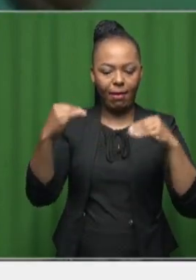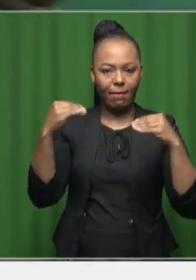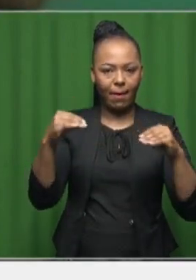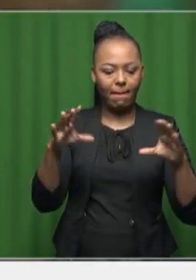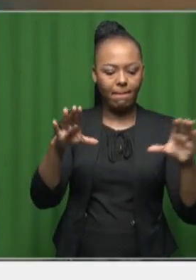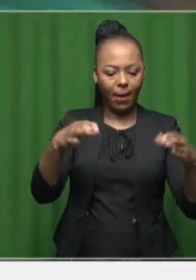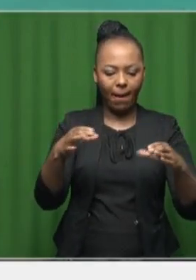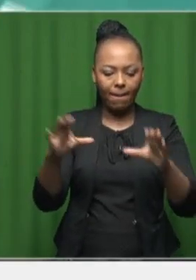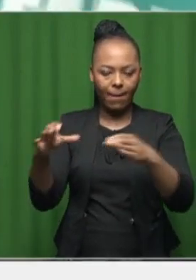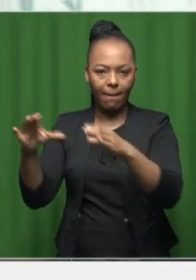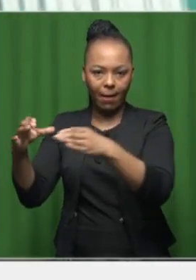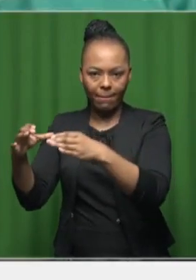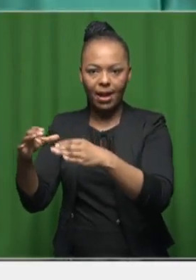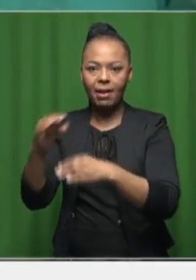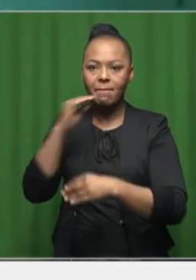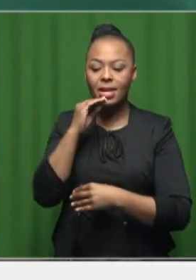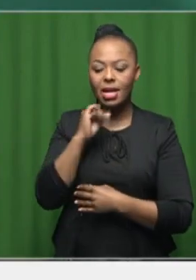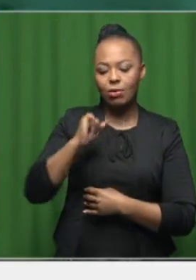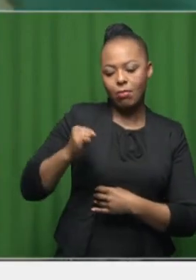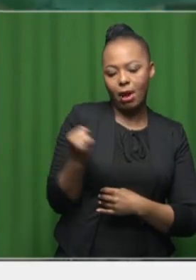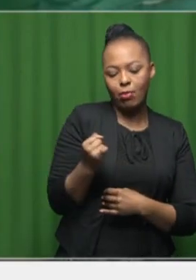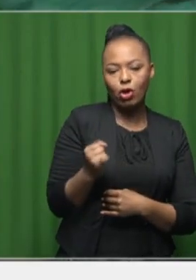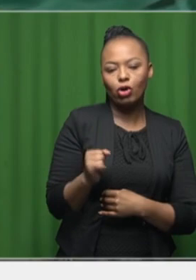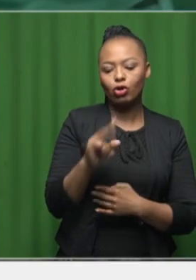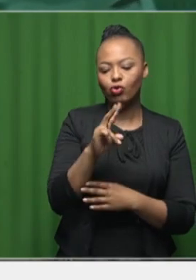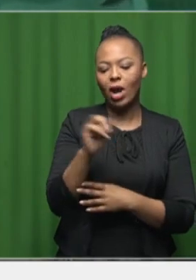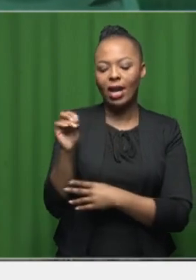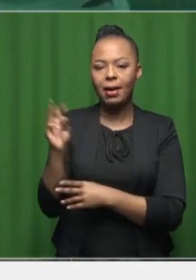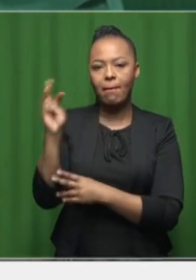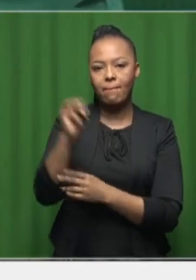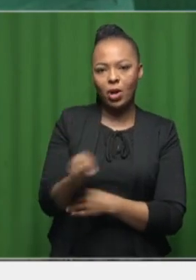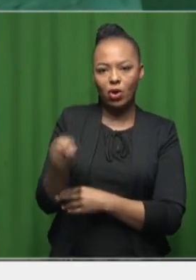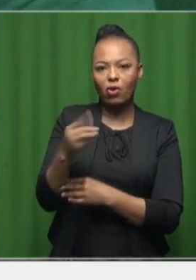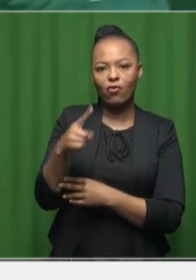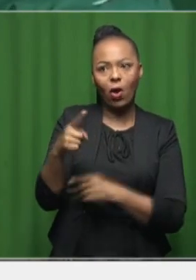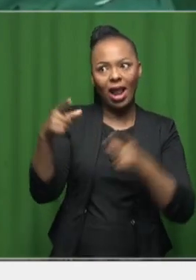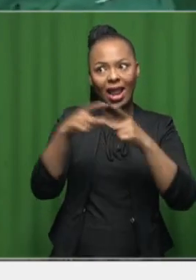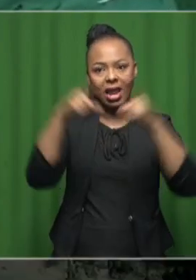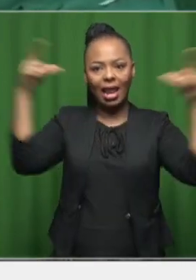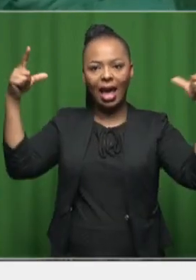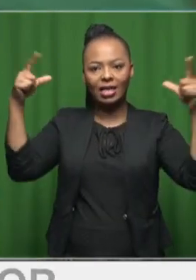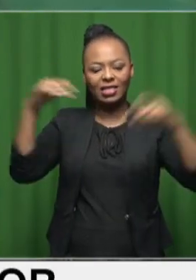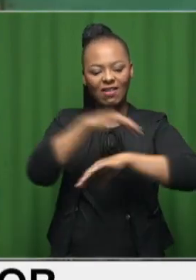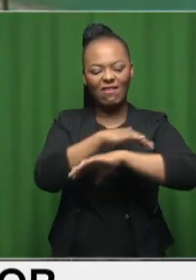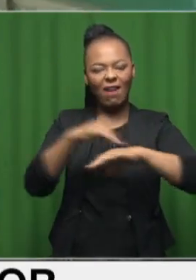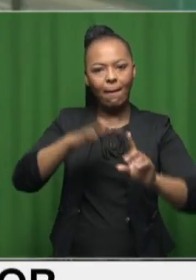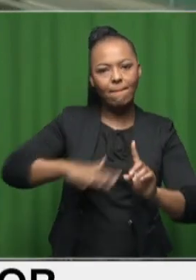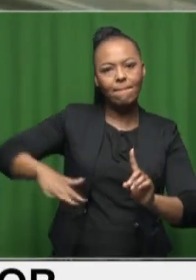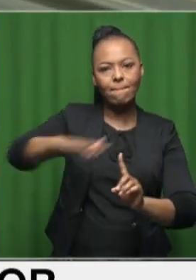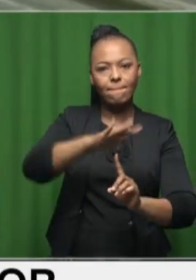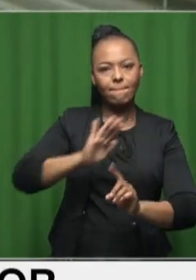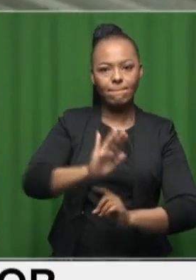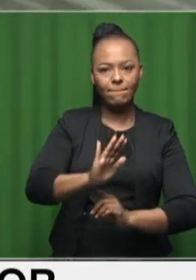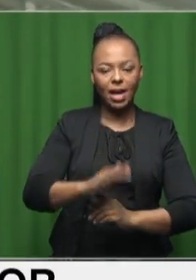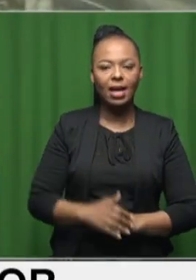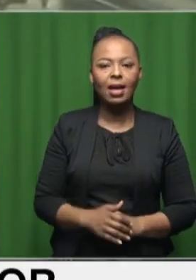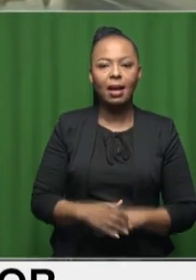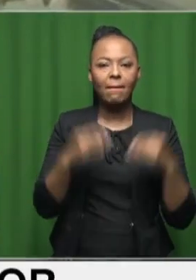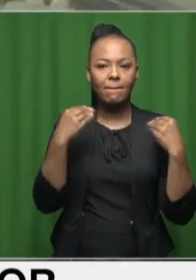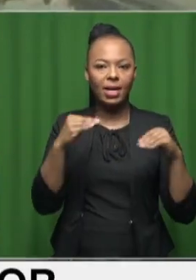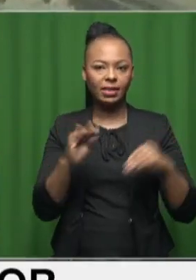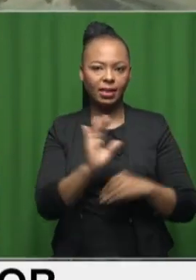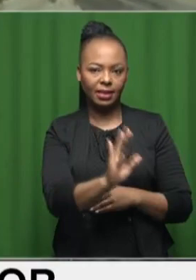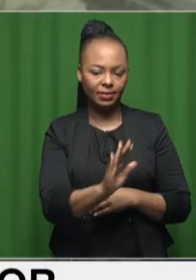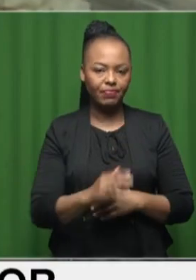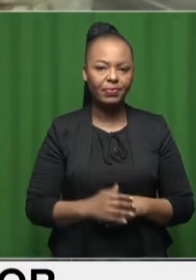aside 200 million for the commercial, large commercial farmers, and we will have the other categories also